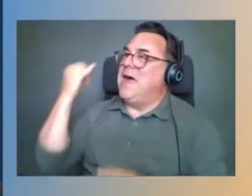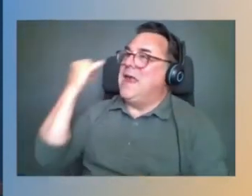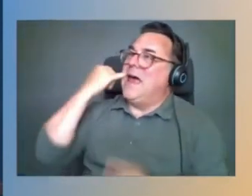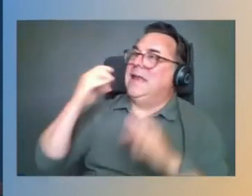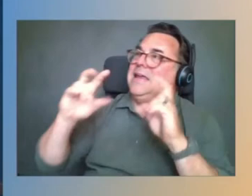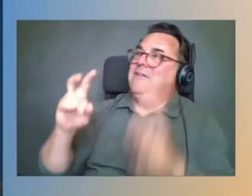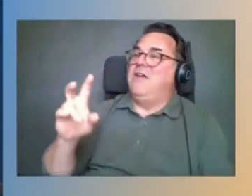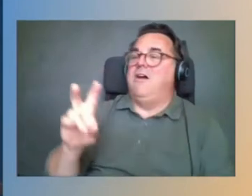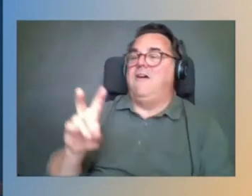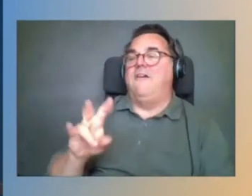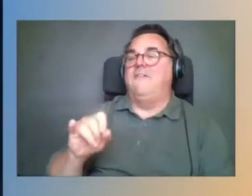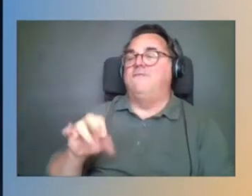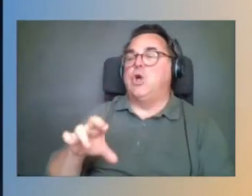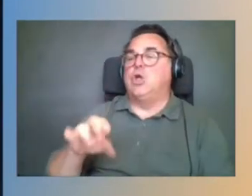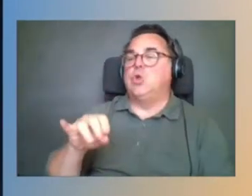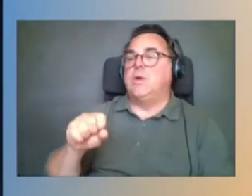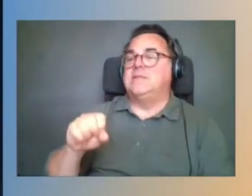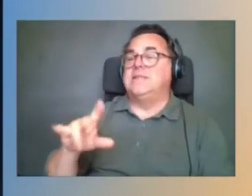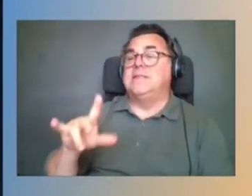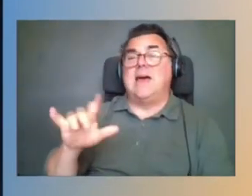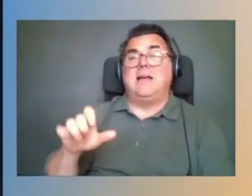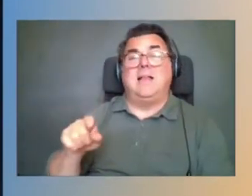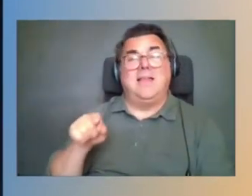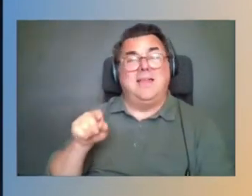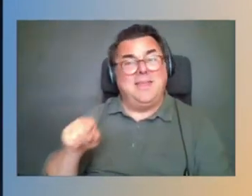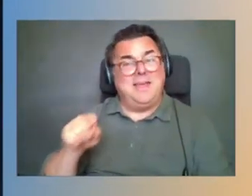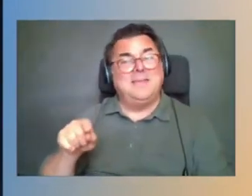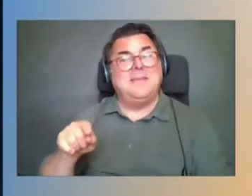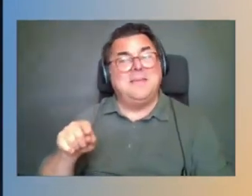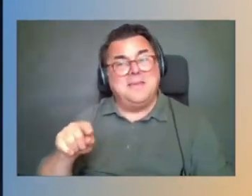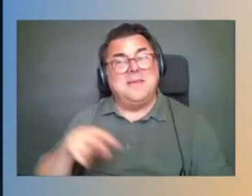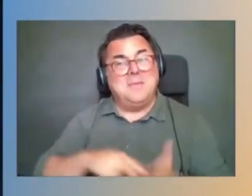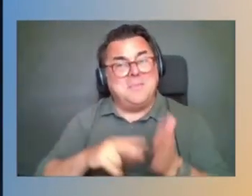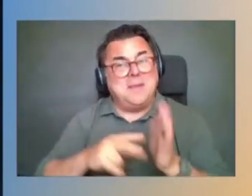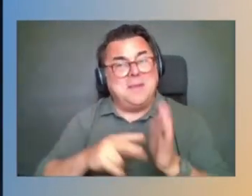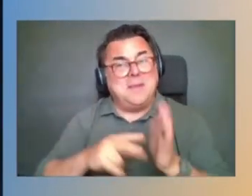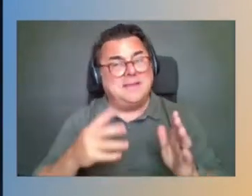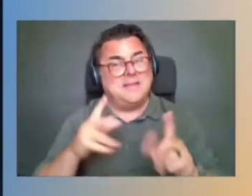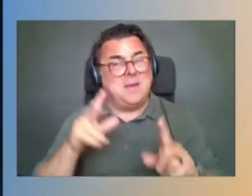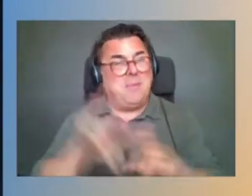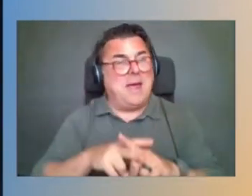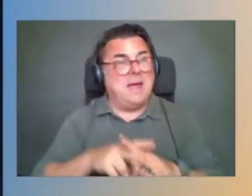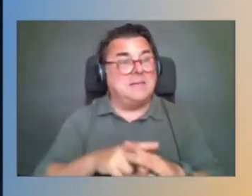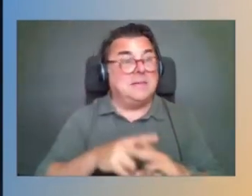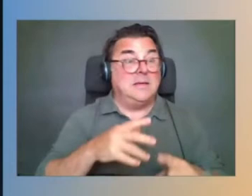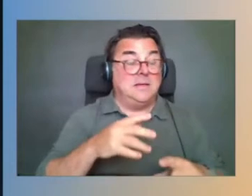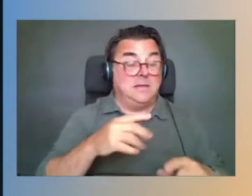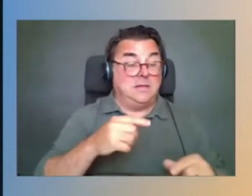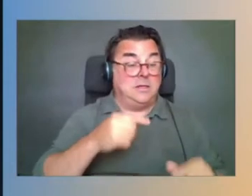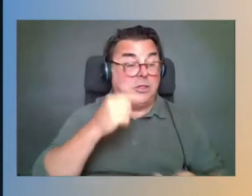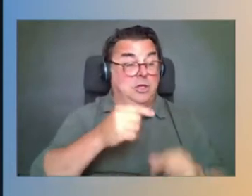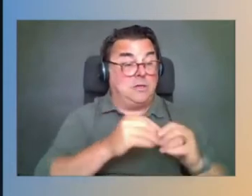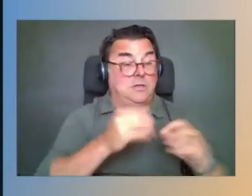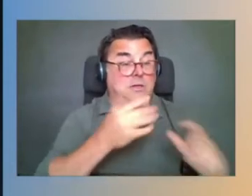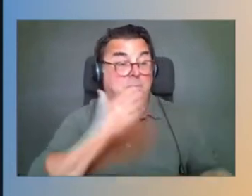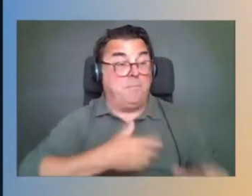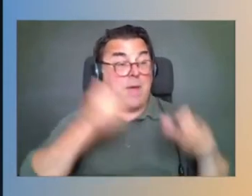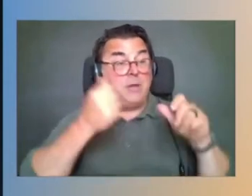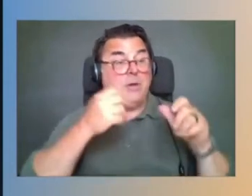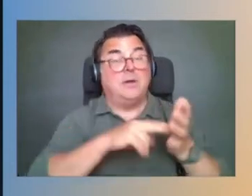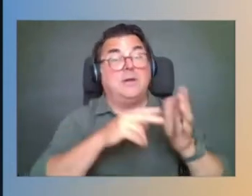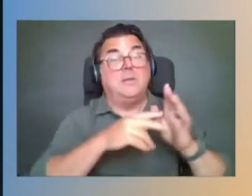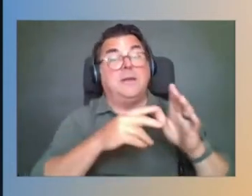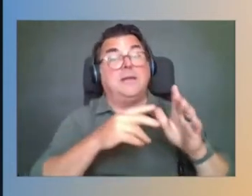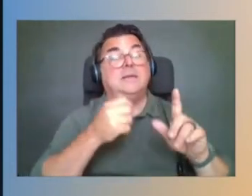this really sounds like one of them, where the better we can make each generation of EC2 run, the more quickly it can effectively obsolete itself